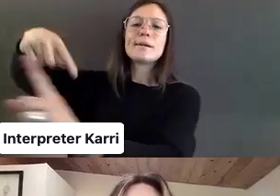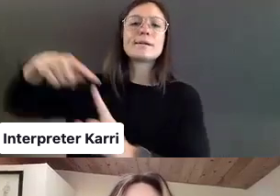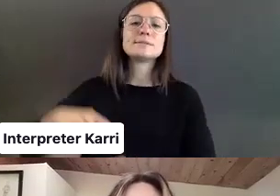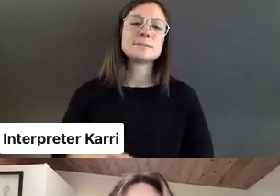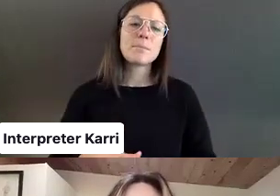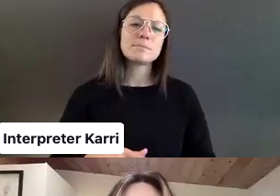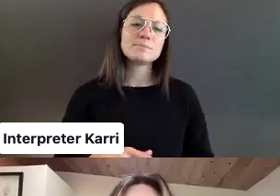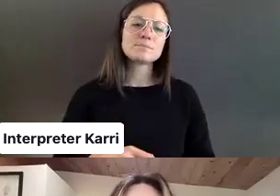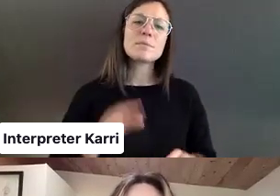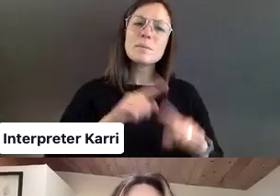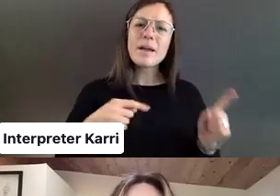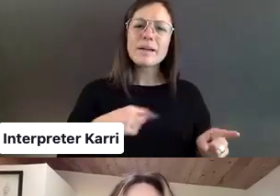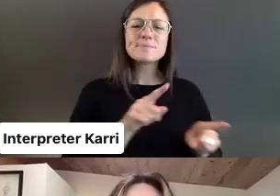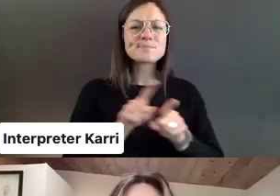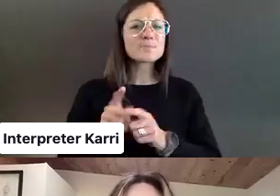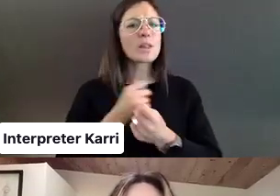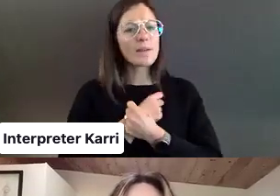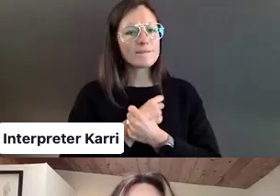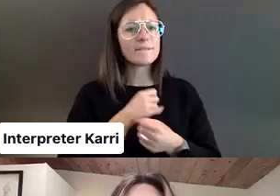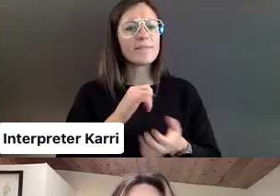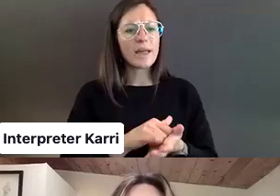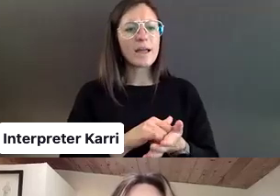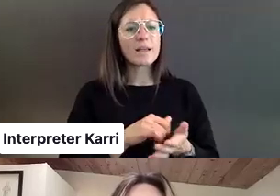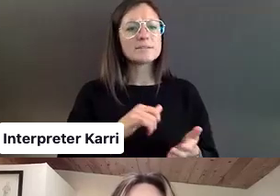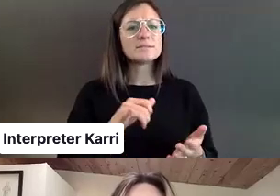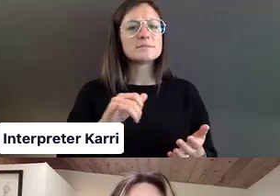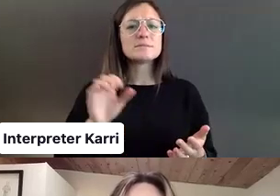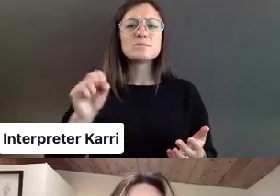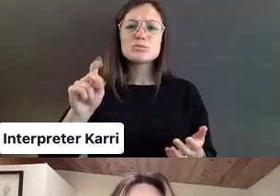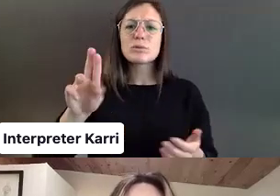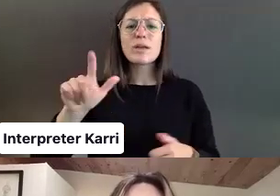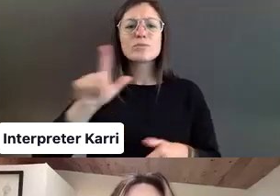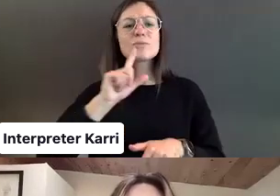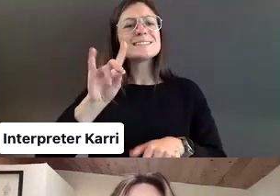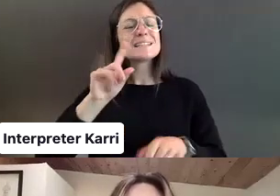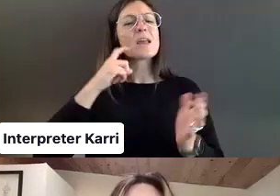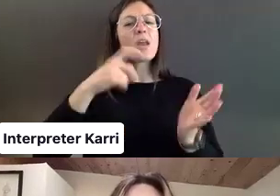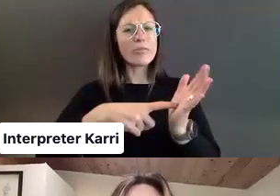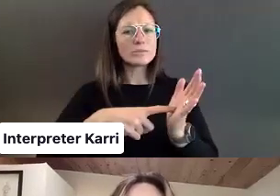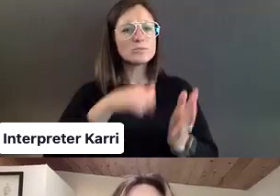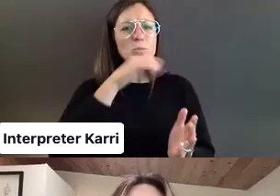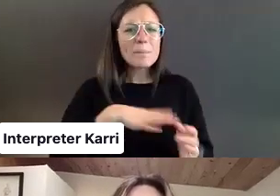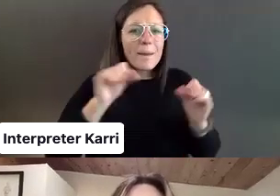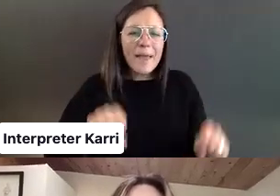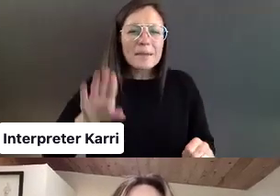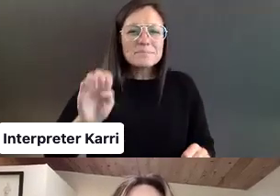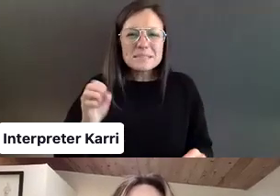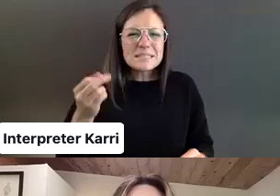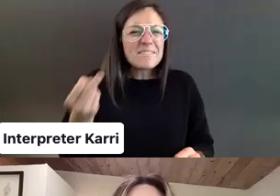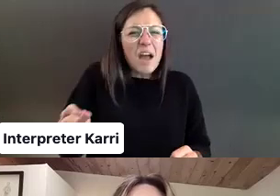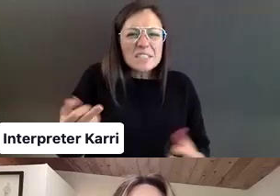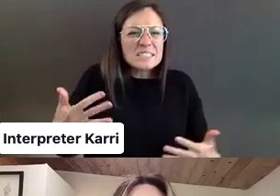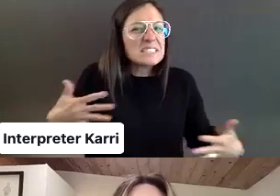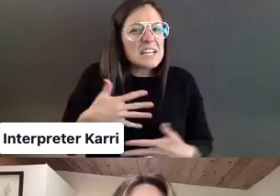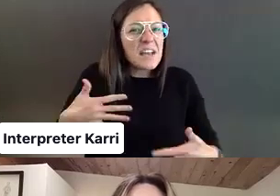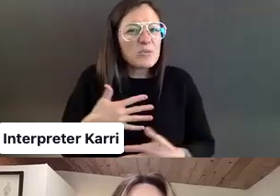But I also love the fact that they acknowledged that women could be fucking